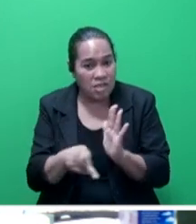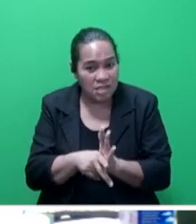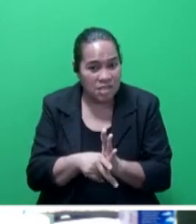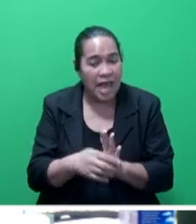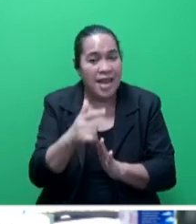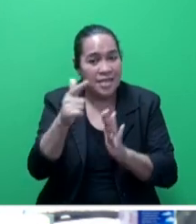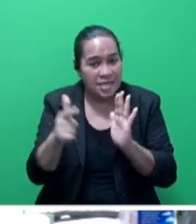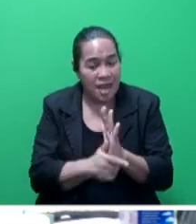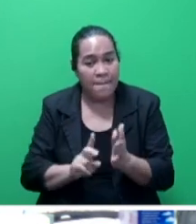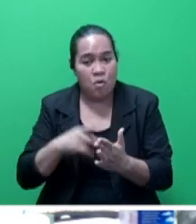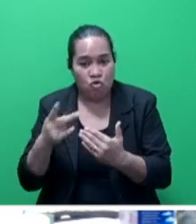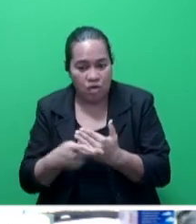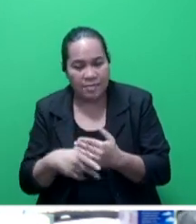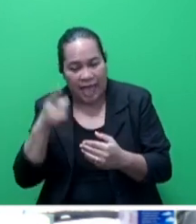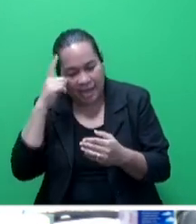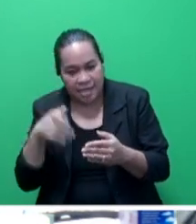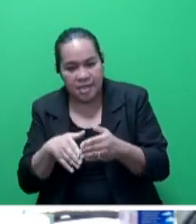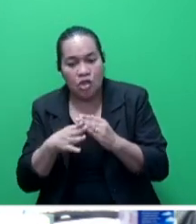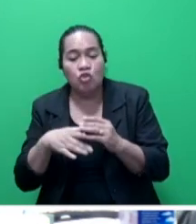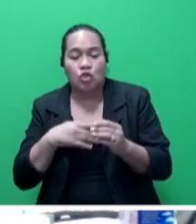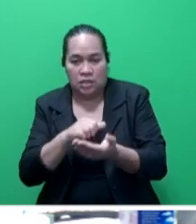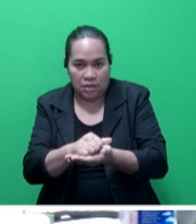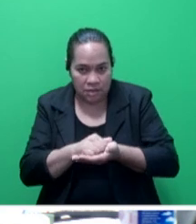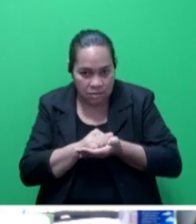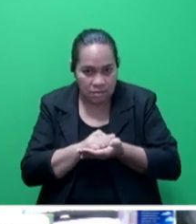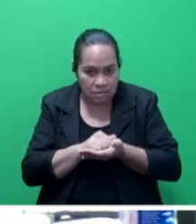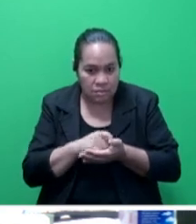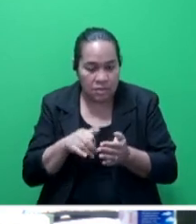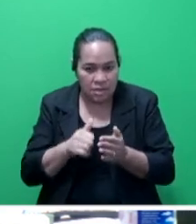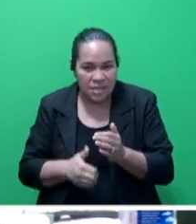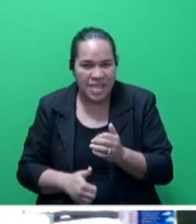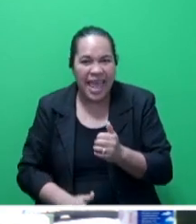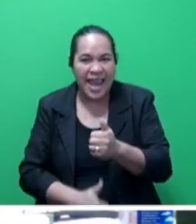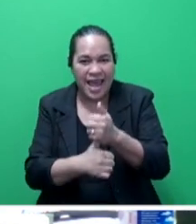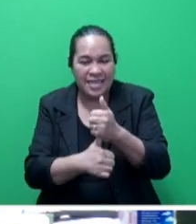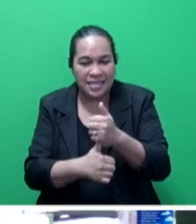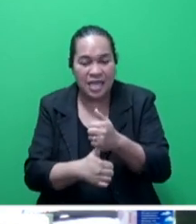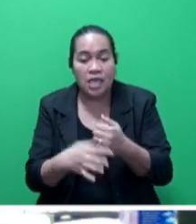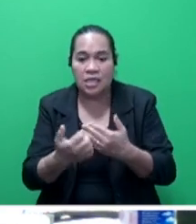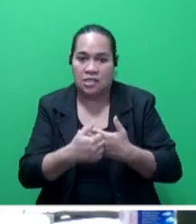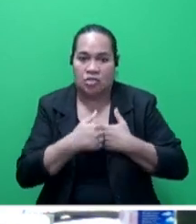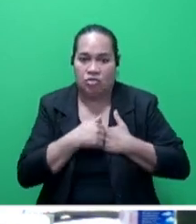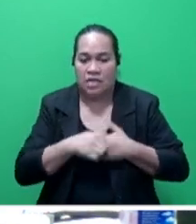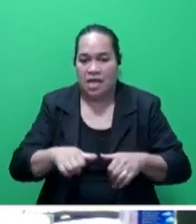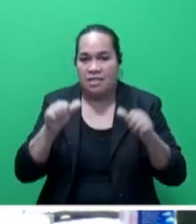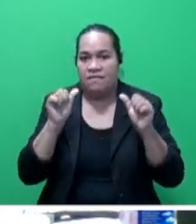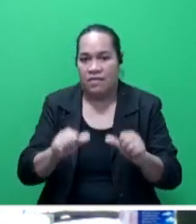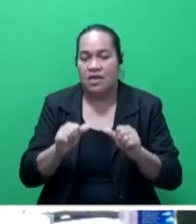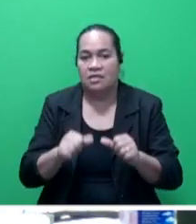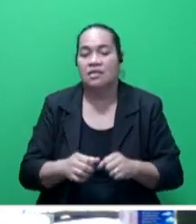legislations, programs and initiatives related to maintaining and enhancing Fiji's security and defence, Mr. Speaker,